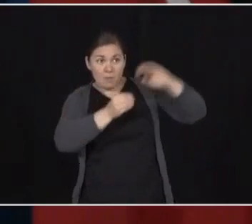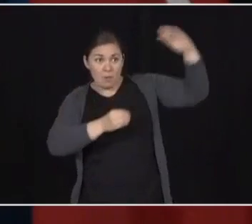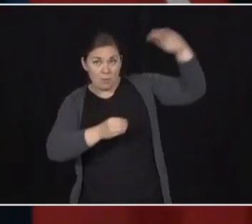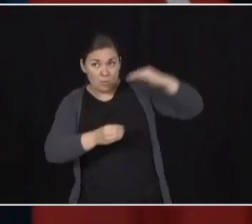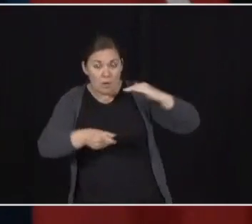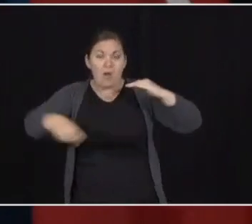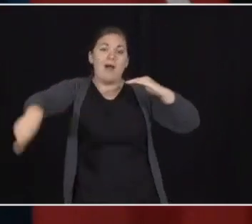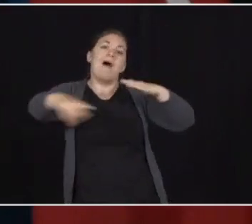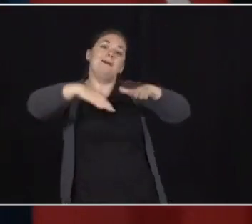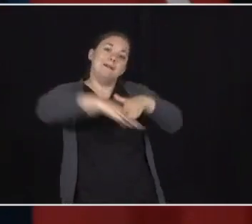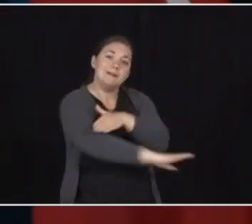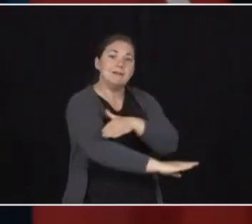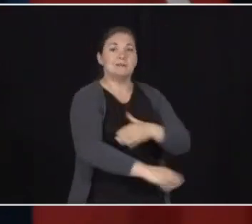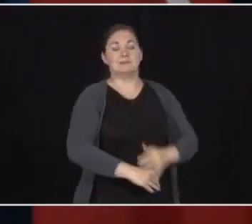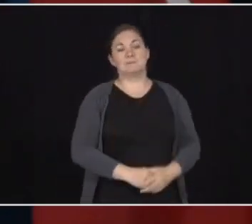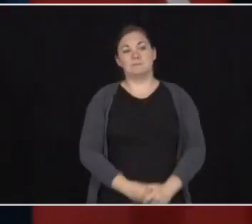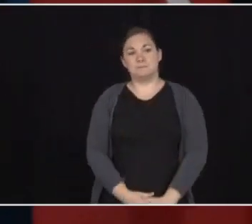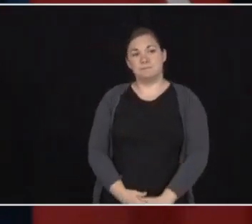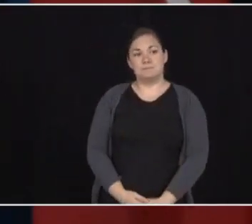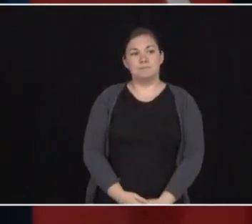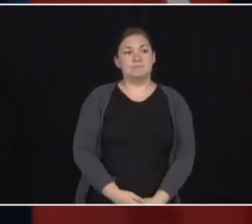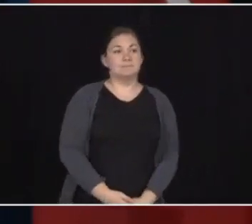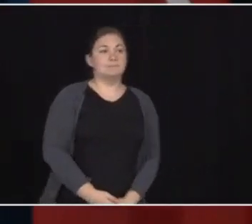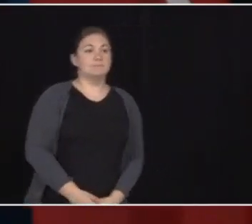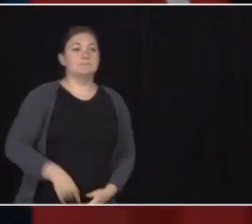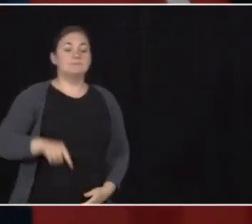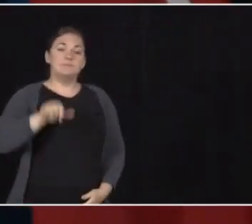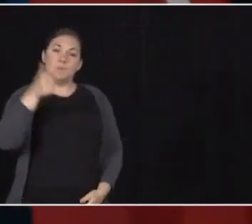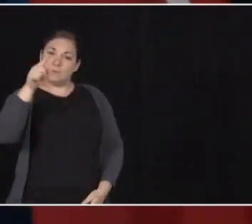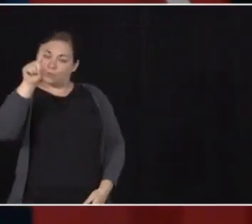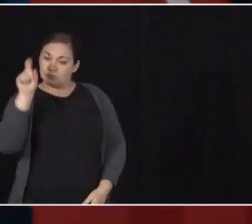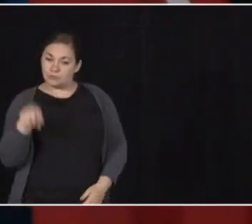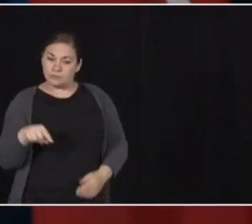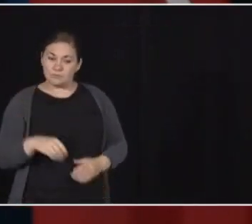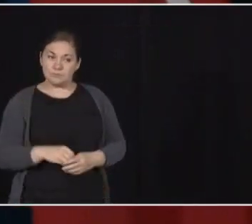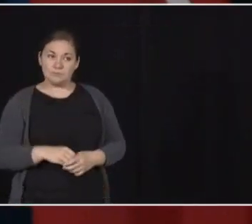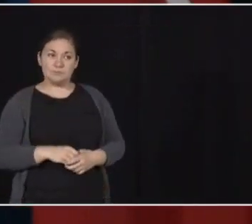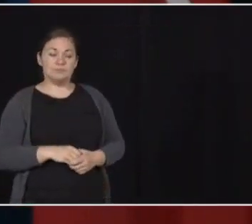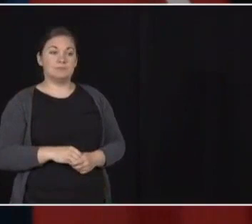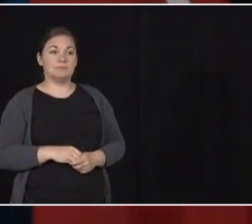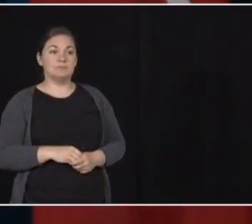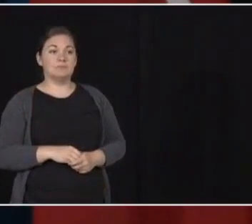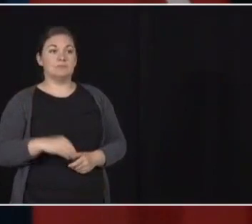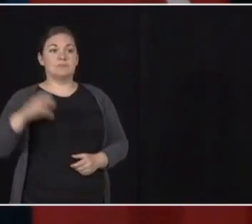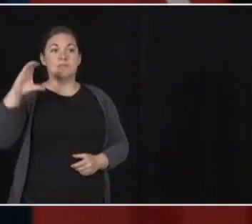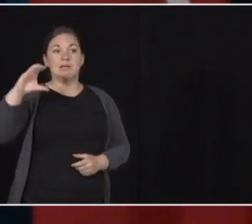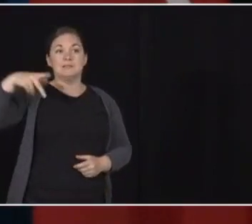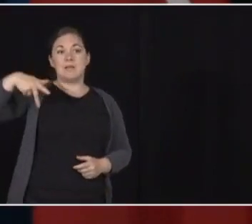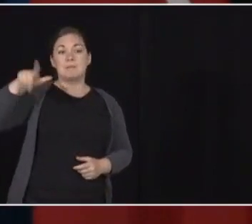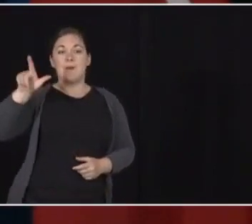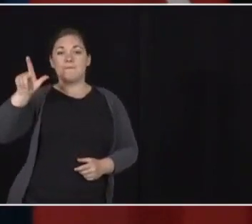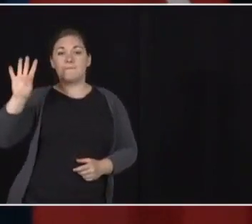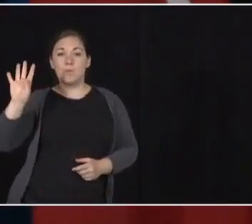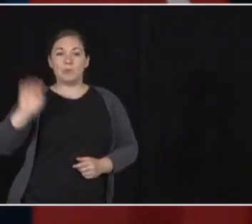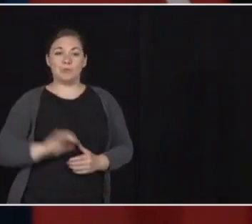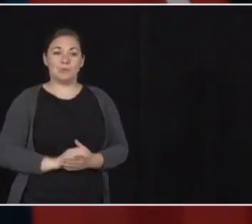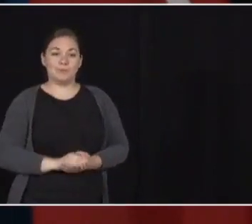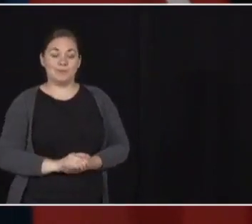Next question. Next question comes from Christina Tenalia from CP24. Please go ahead.